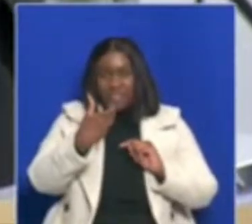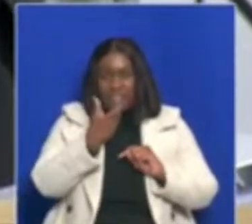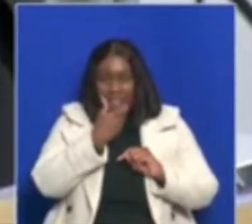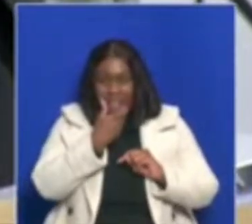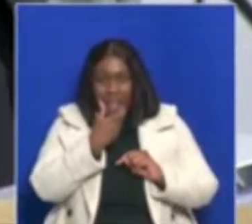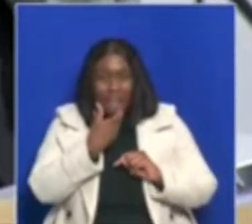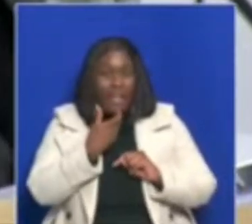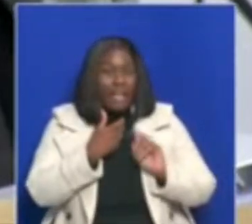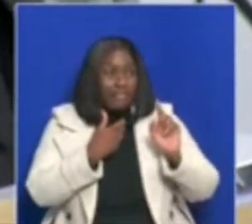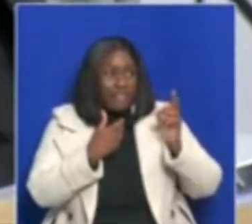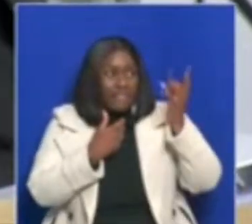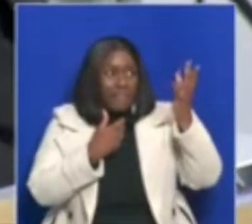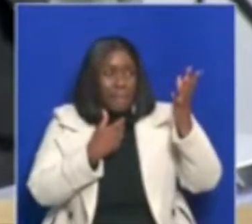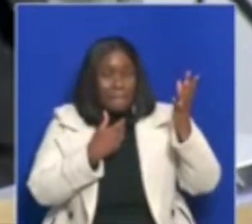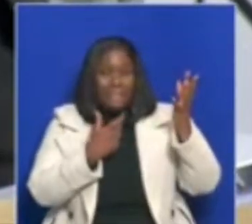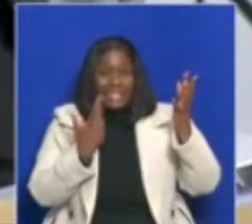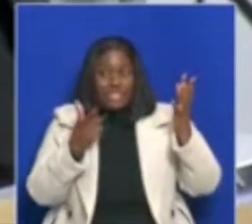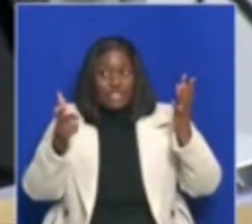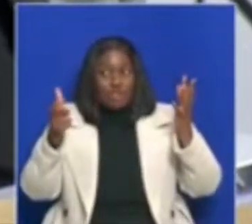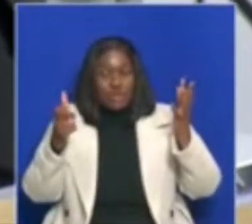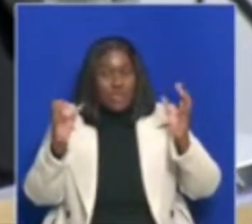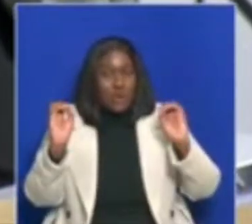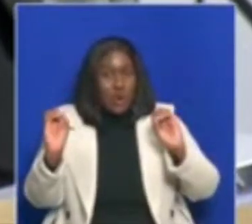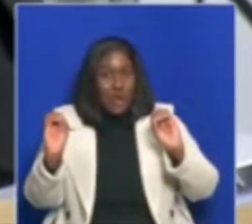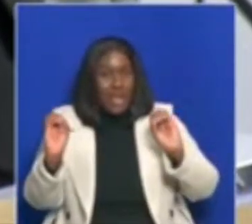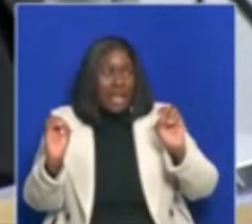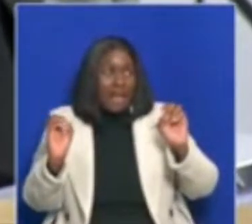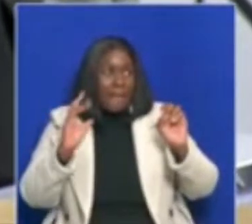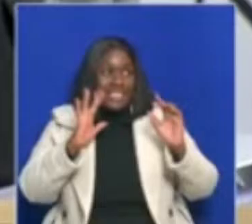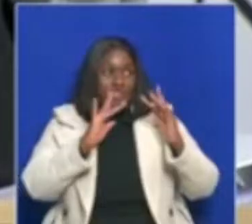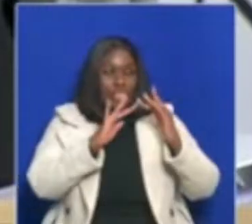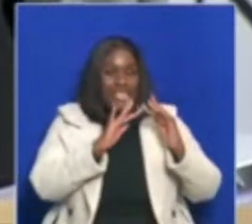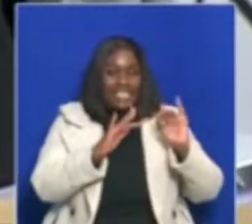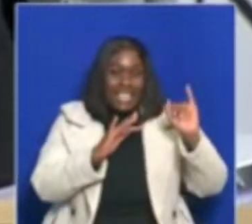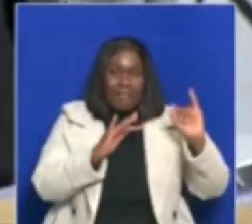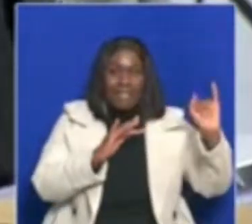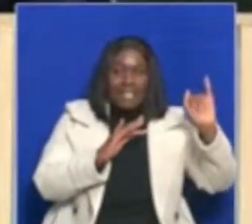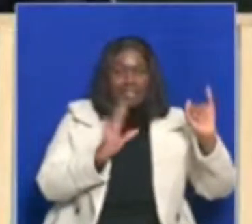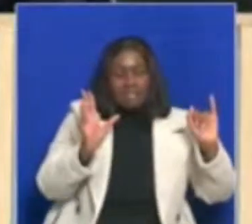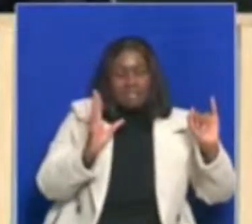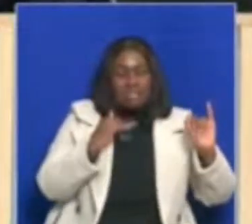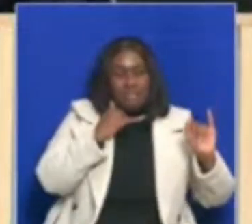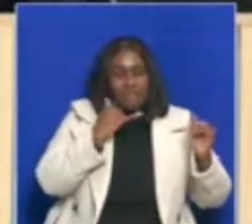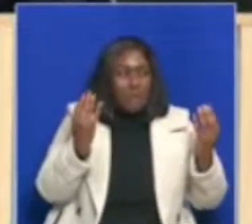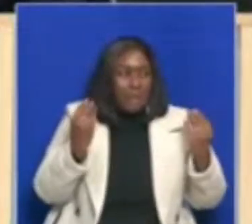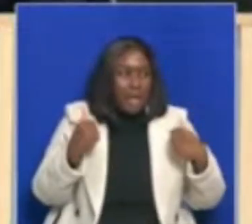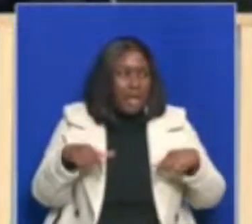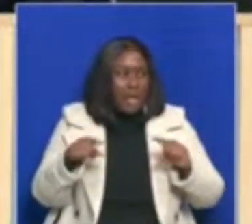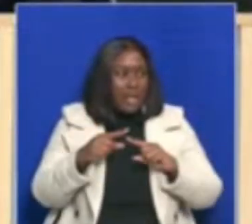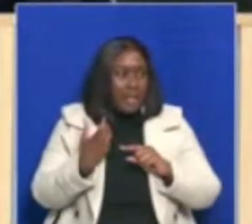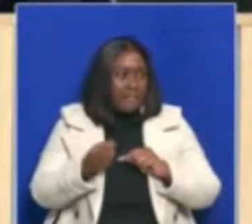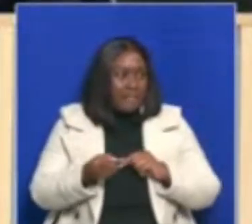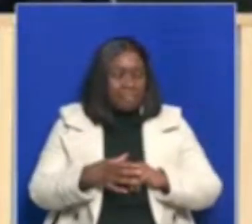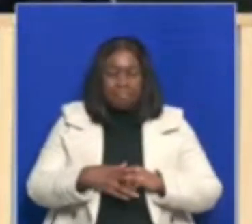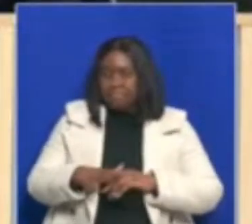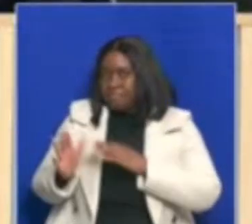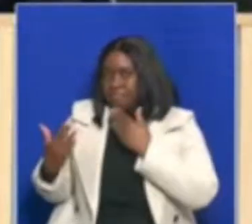IPID. So radio control have our standby numbers. Thank you. You referred to